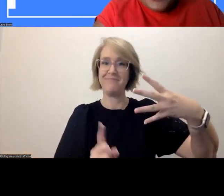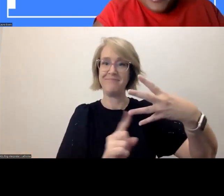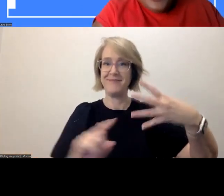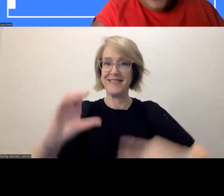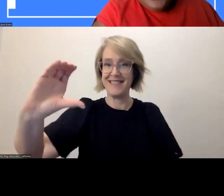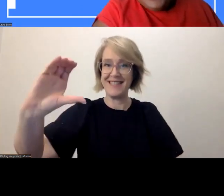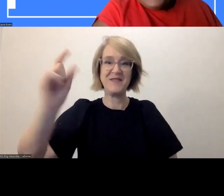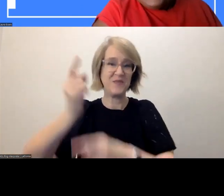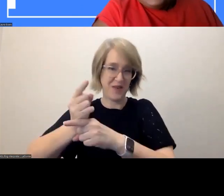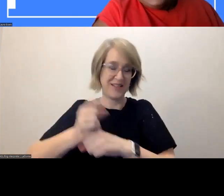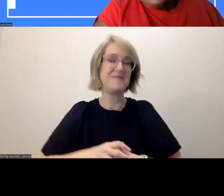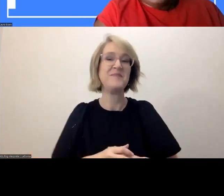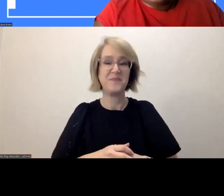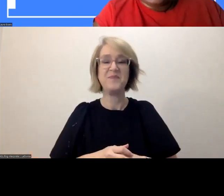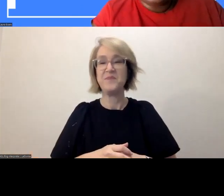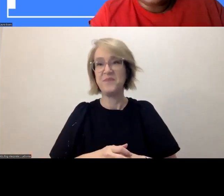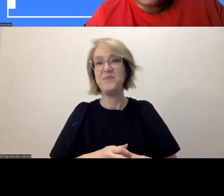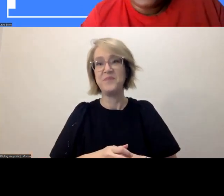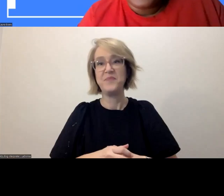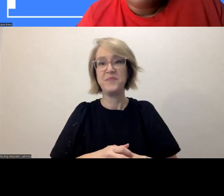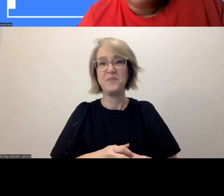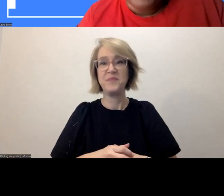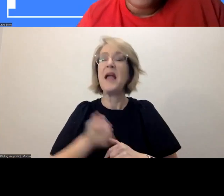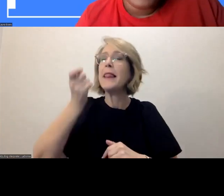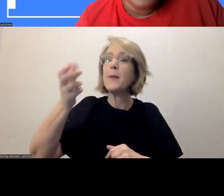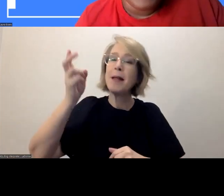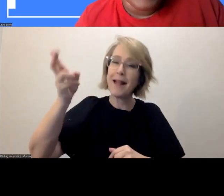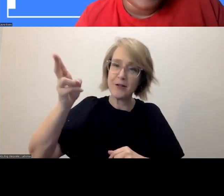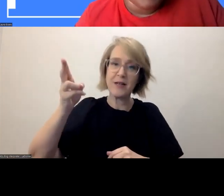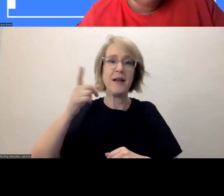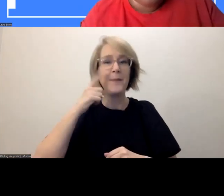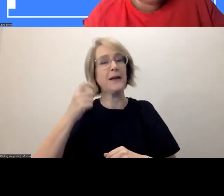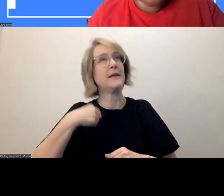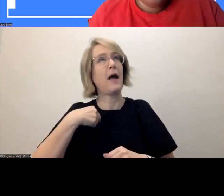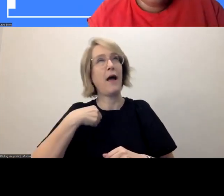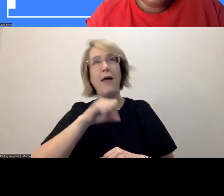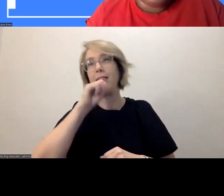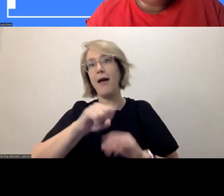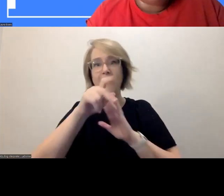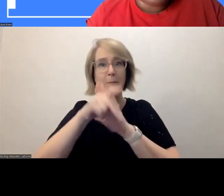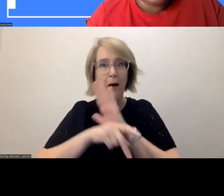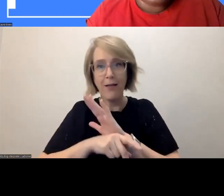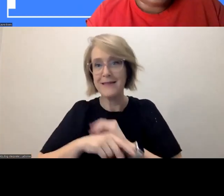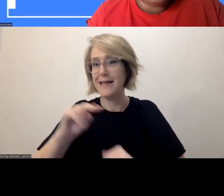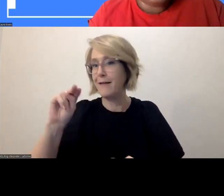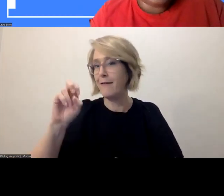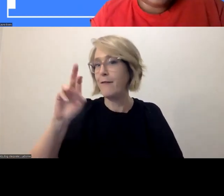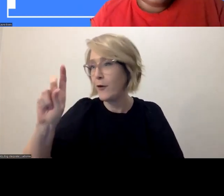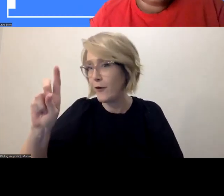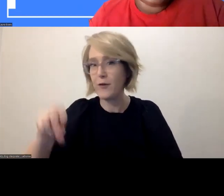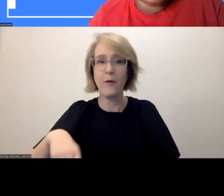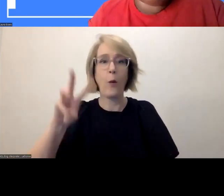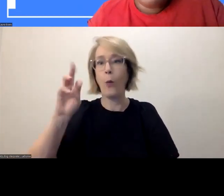are right. And just a little history, since I am a policy nerd or wonk, the